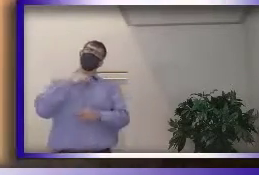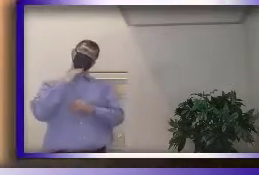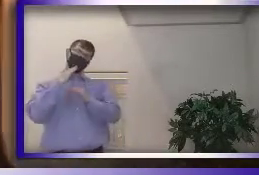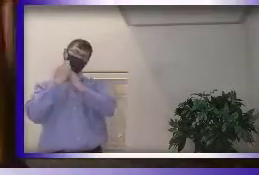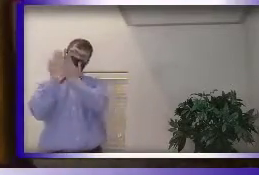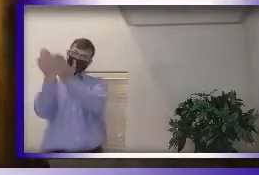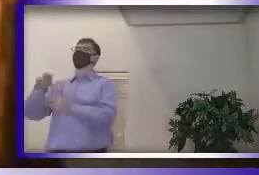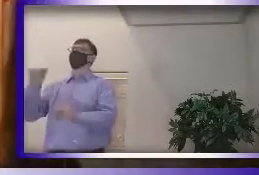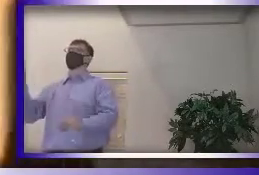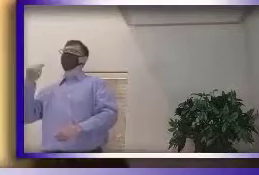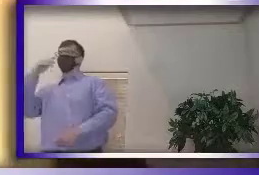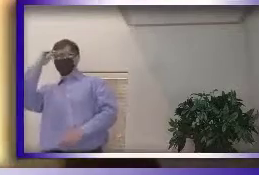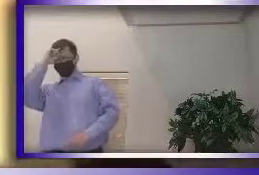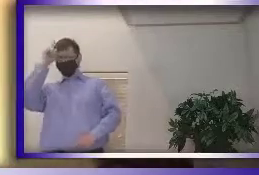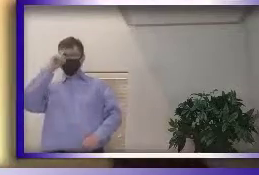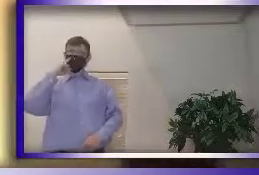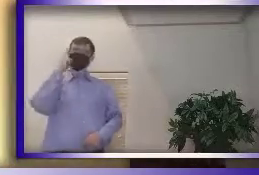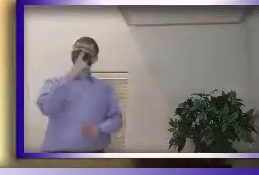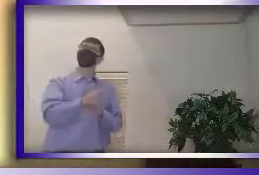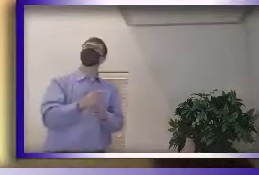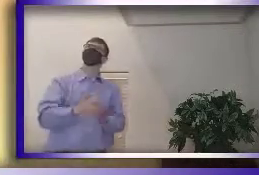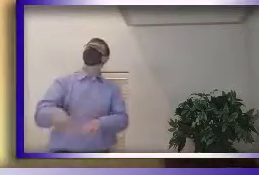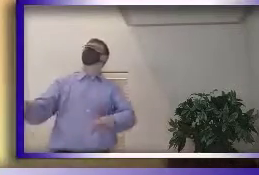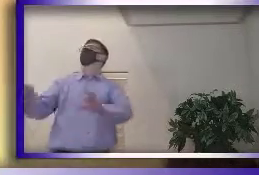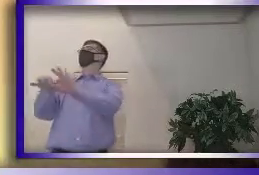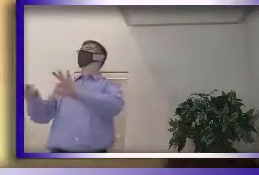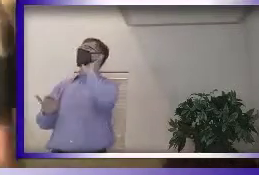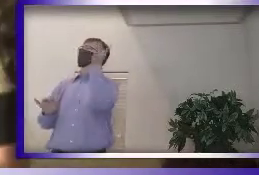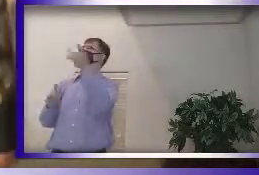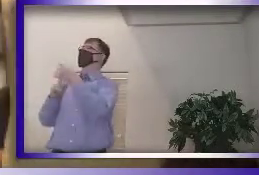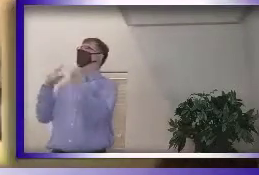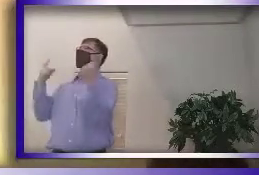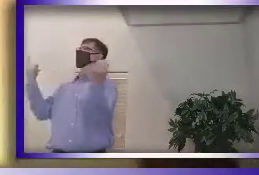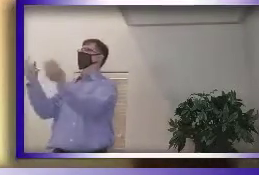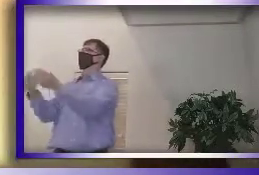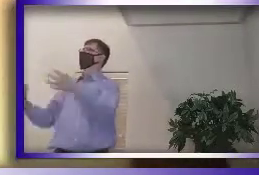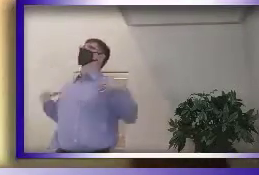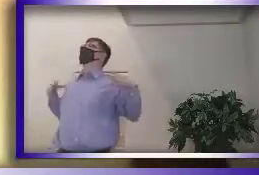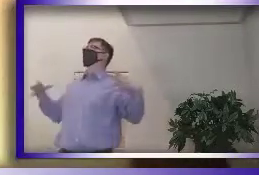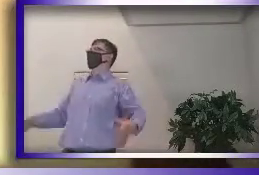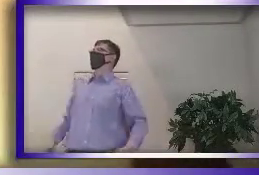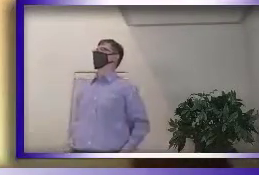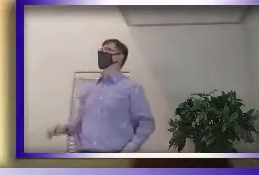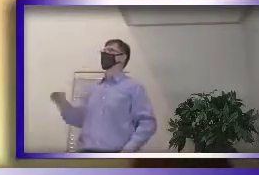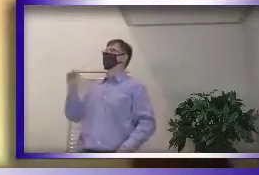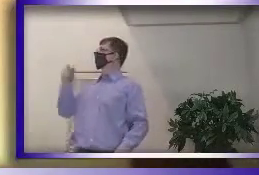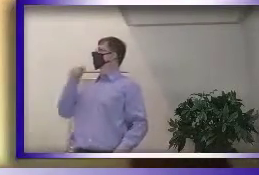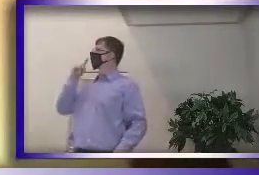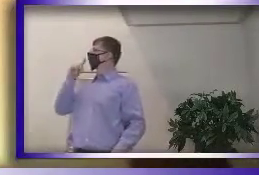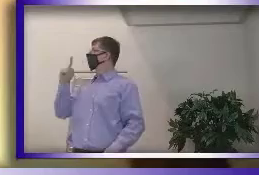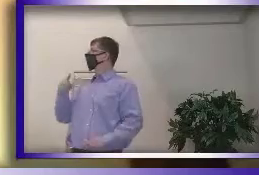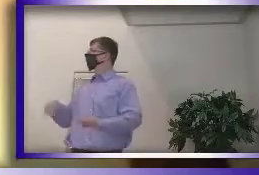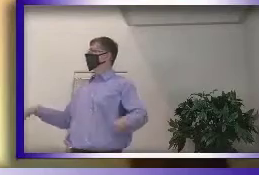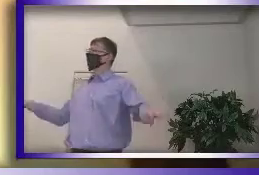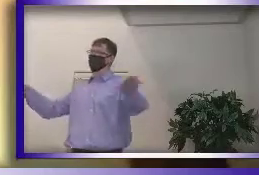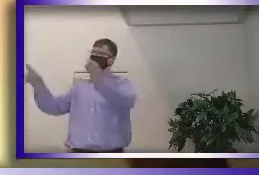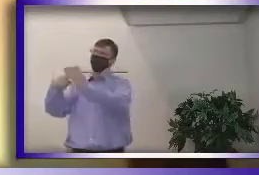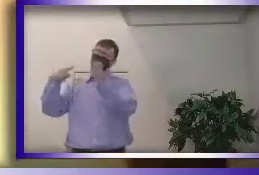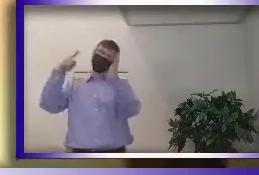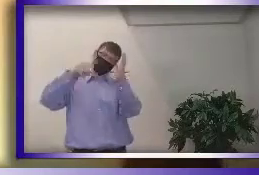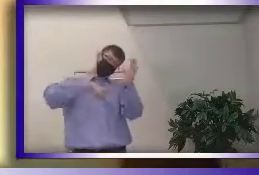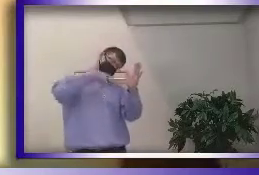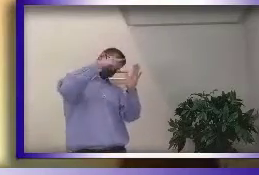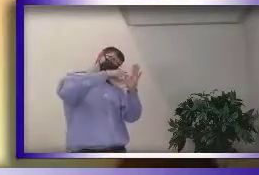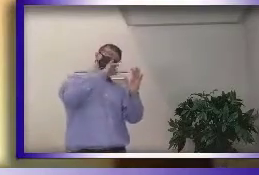and their brothers and sisters Zakia and Charlie. Now, to me, these people were just somebody I saw at a funeral, every so very, please God,